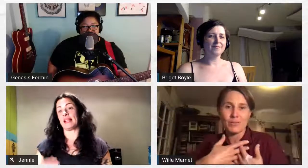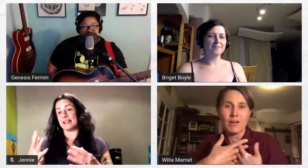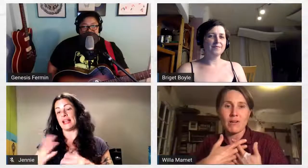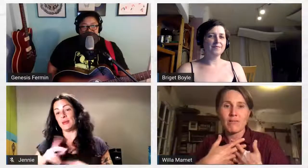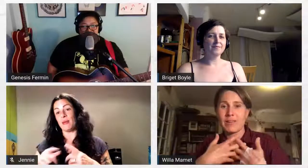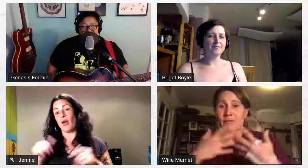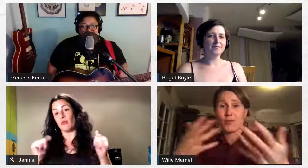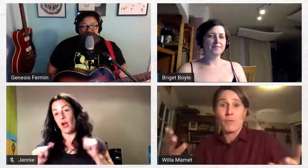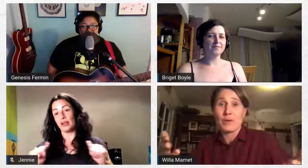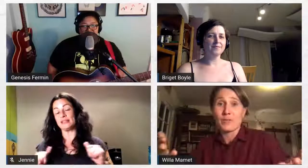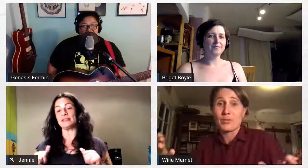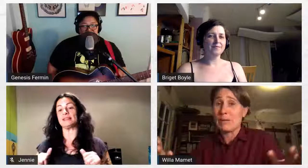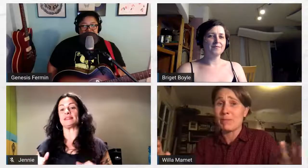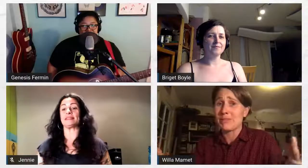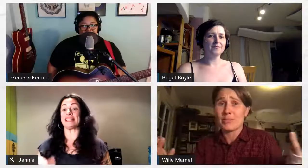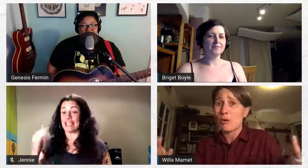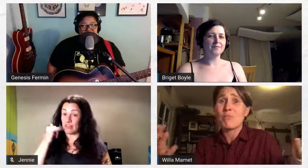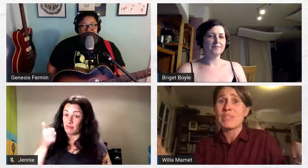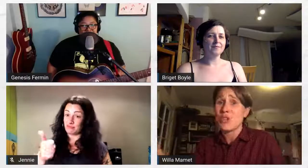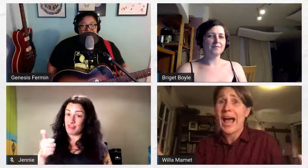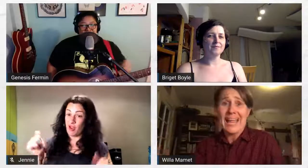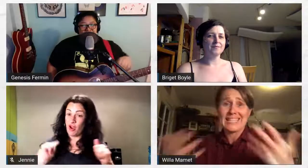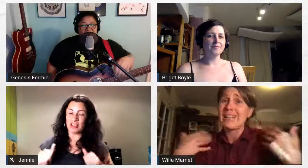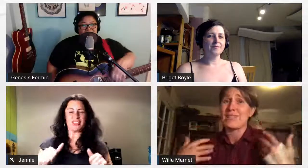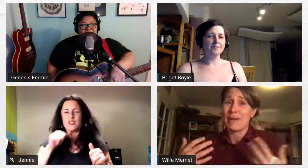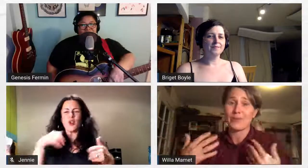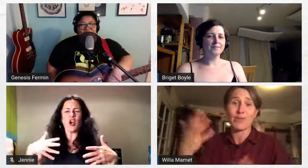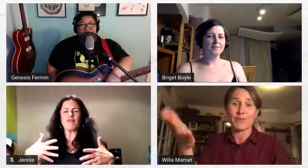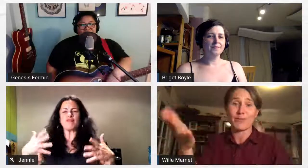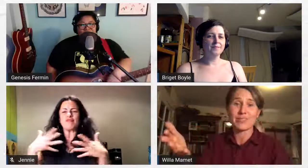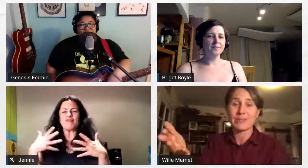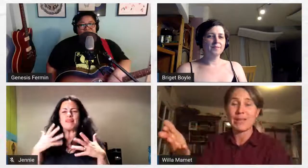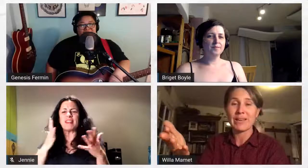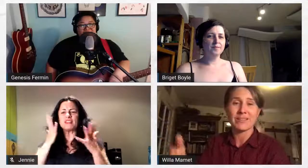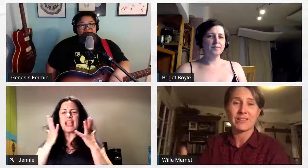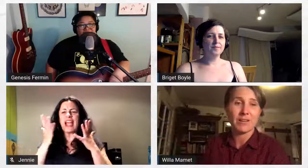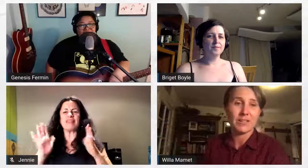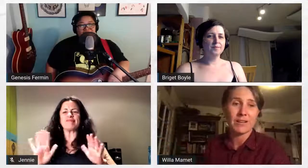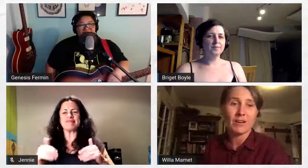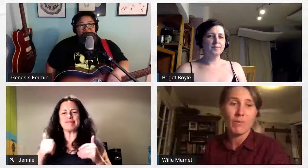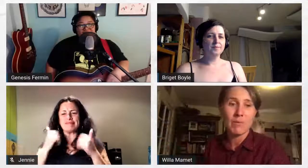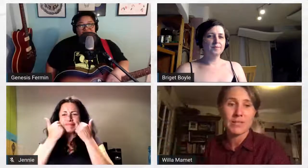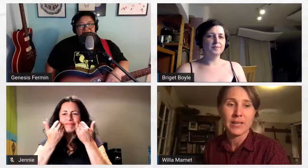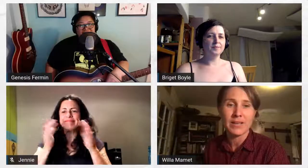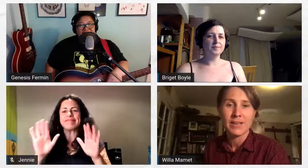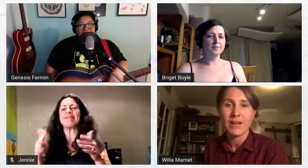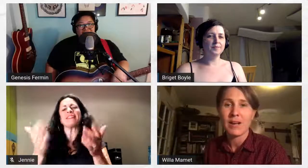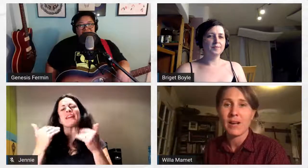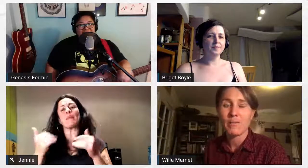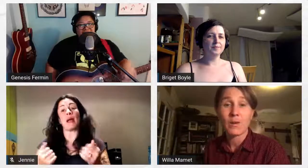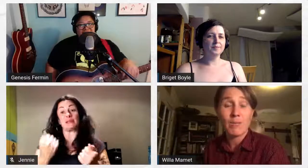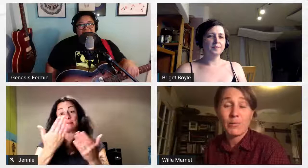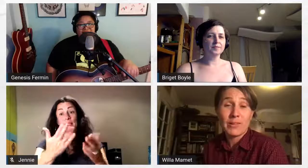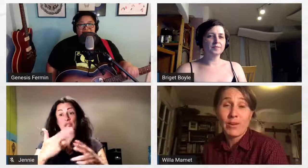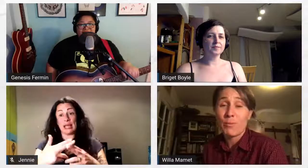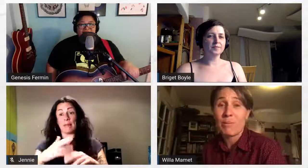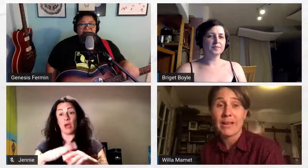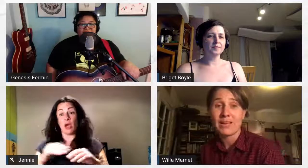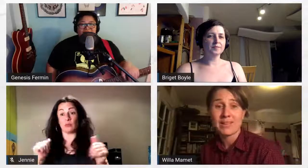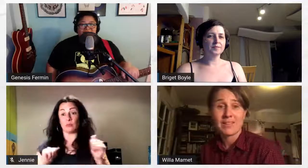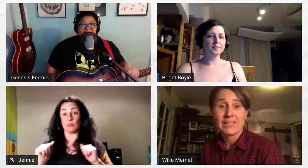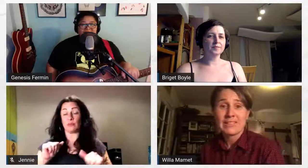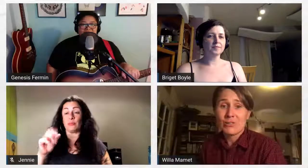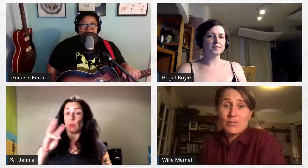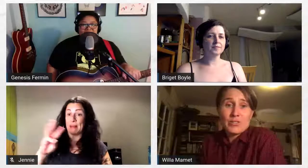artists you love. If you're one of those people, don't be shy. Tell us about yourself. You can submit as an artist on our website. Come play the open